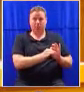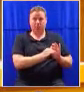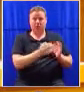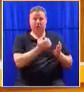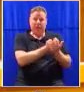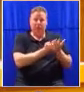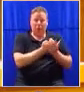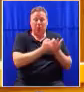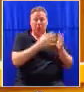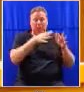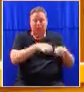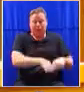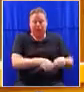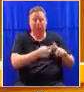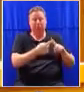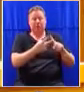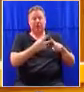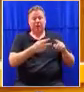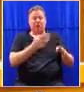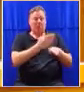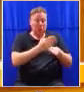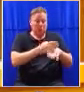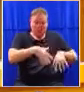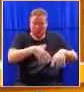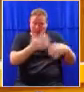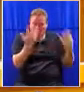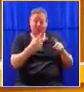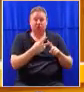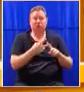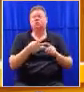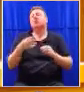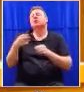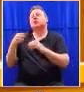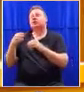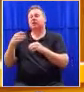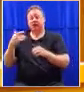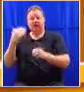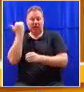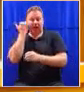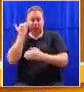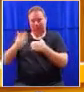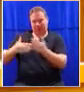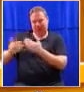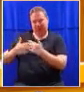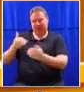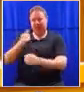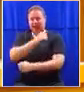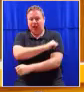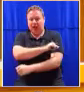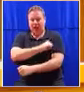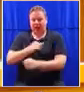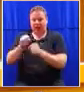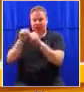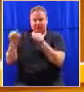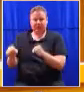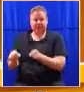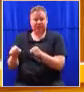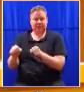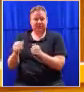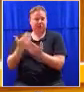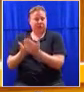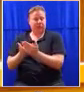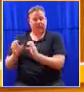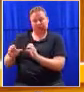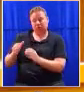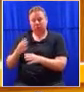and livelihoods, and government would build health system capacity. That contract has been breached.